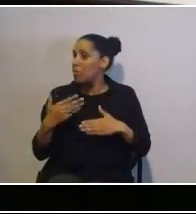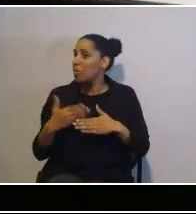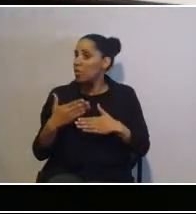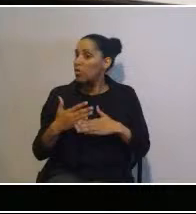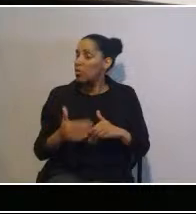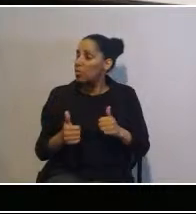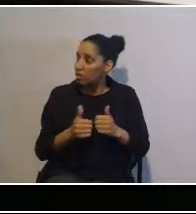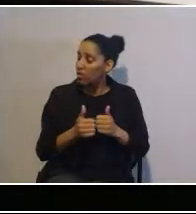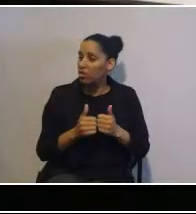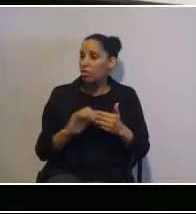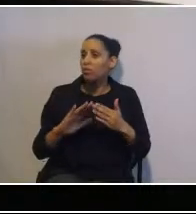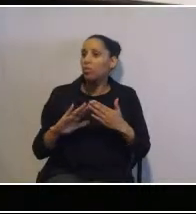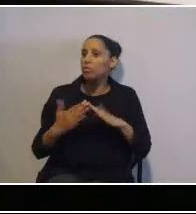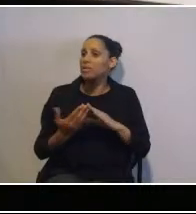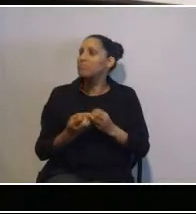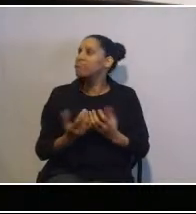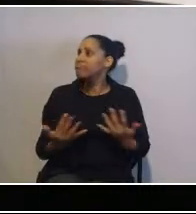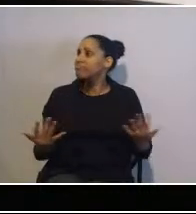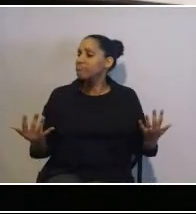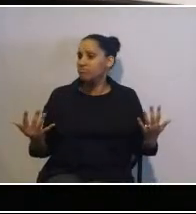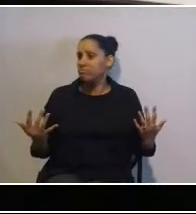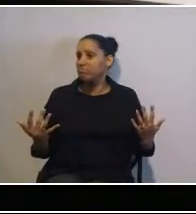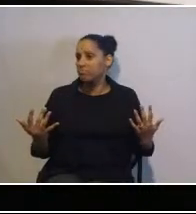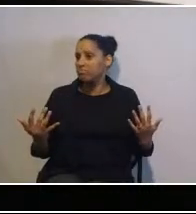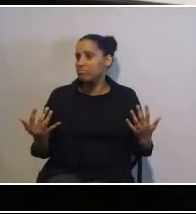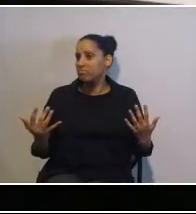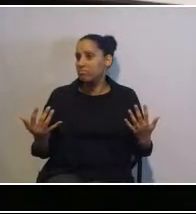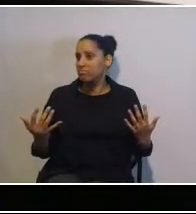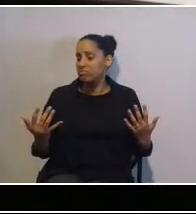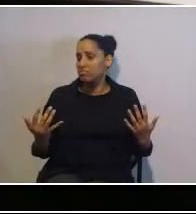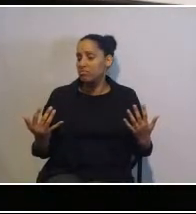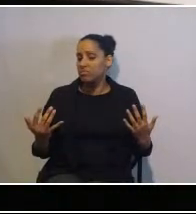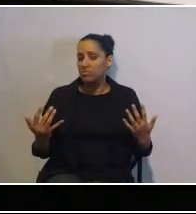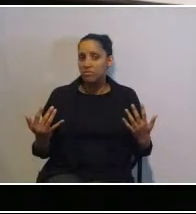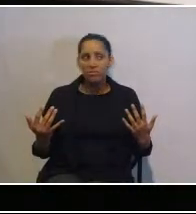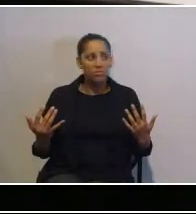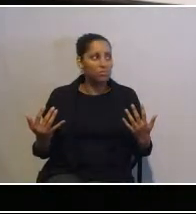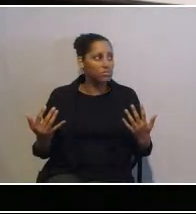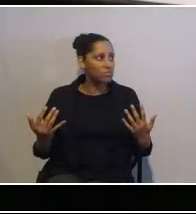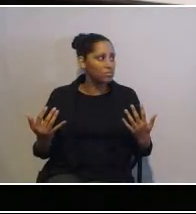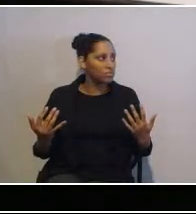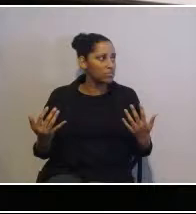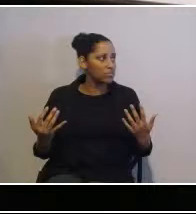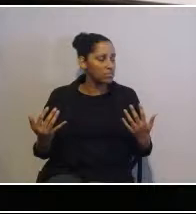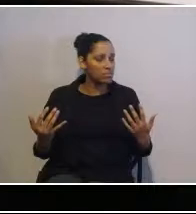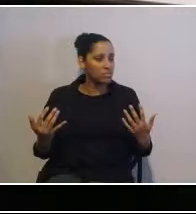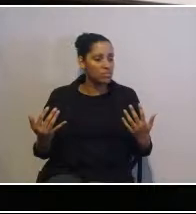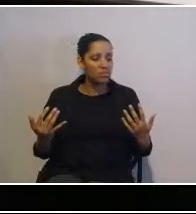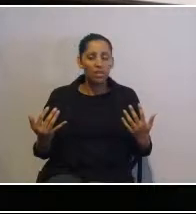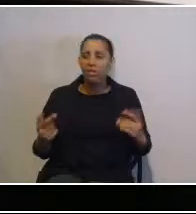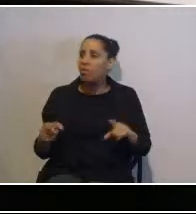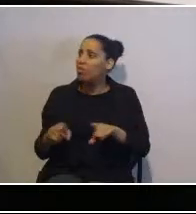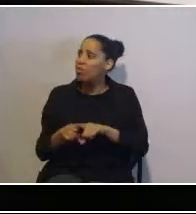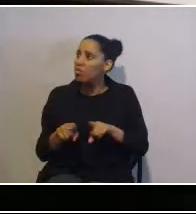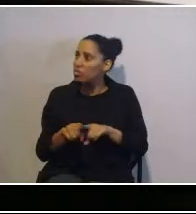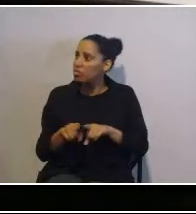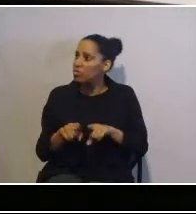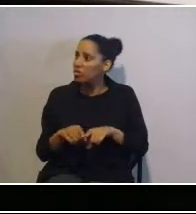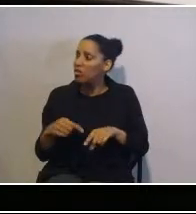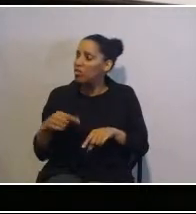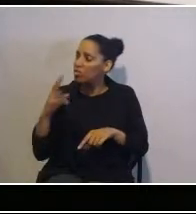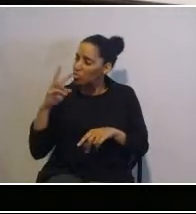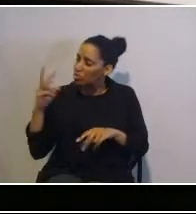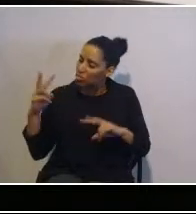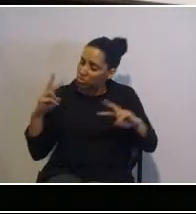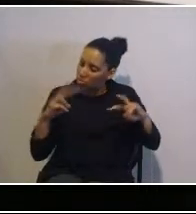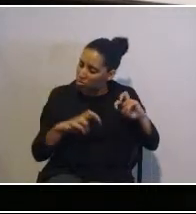with communities in my other life. And please, if you can look at that and respond